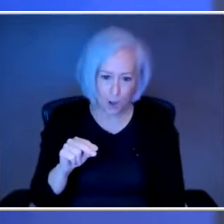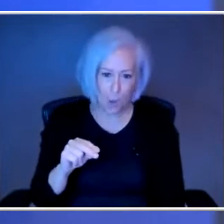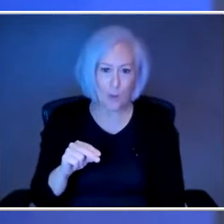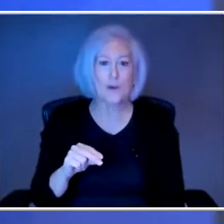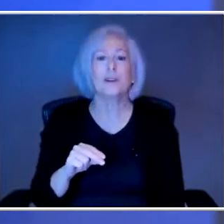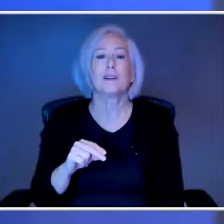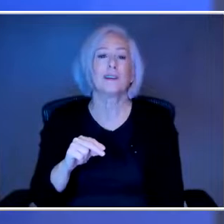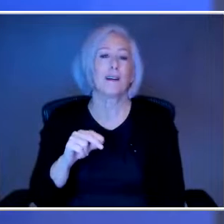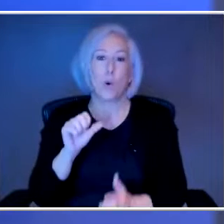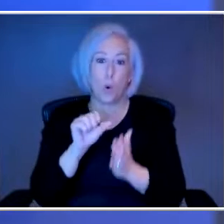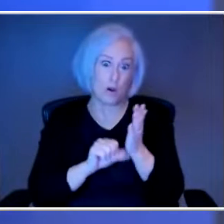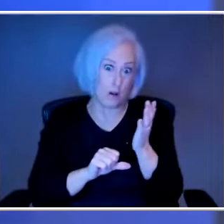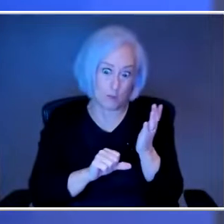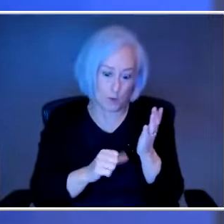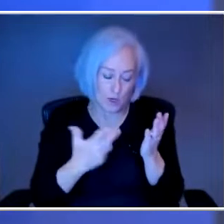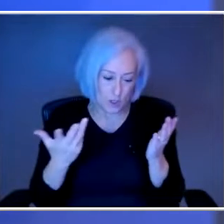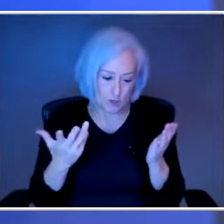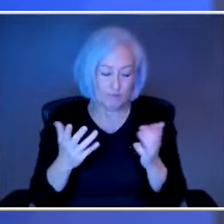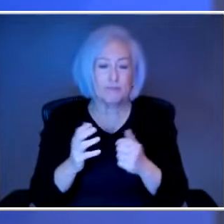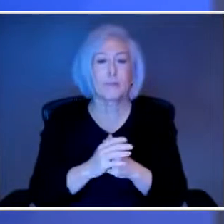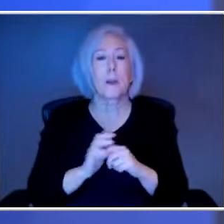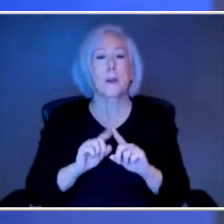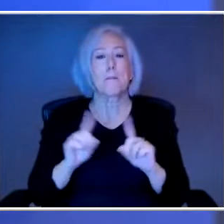operation. But